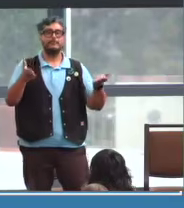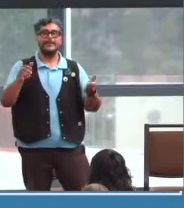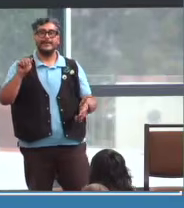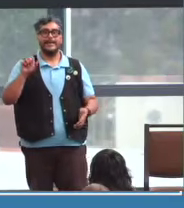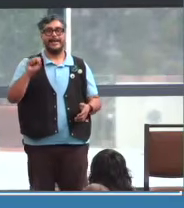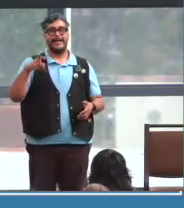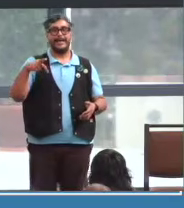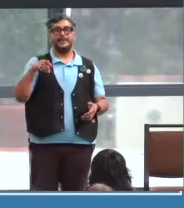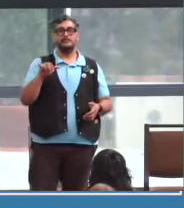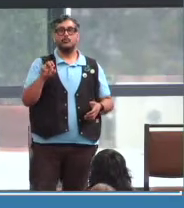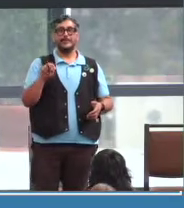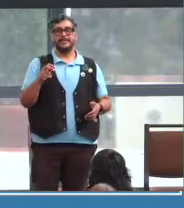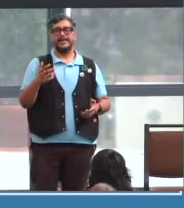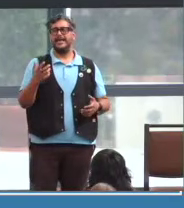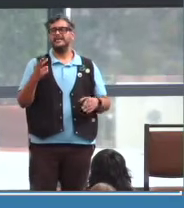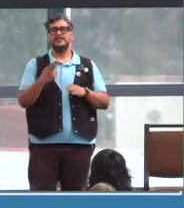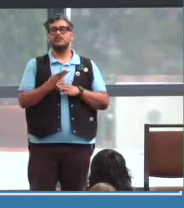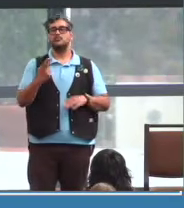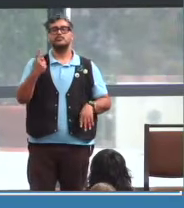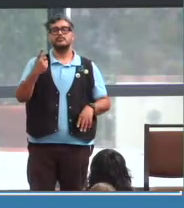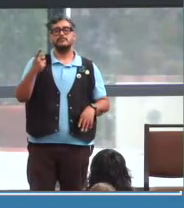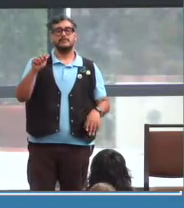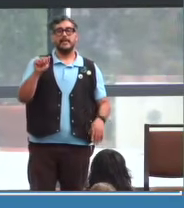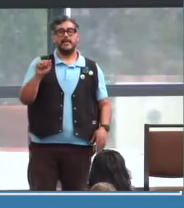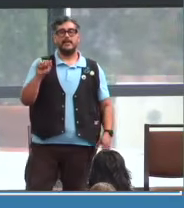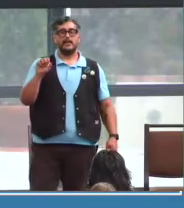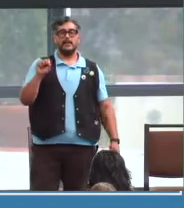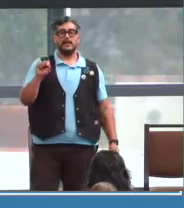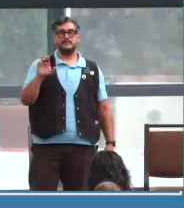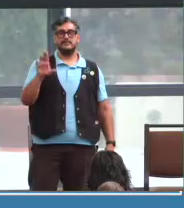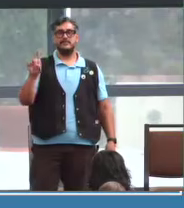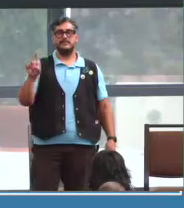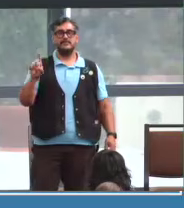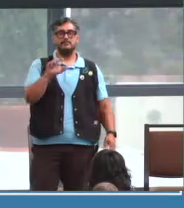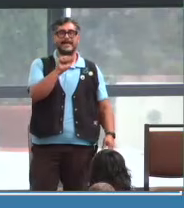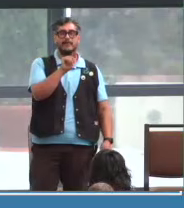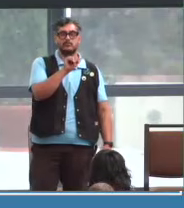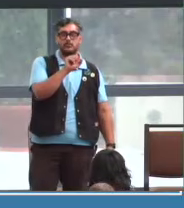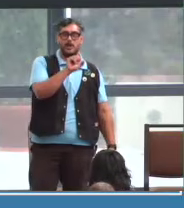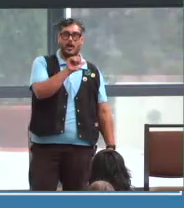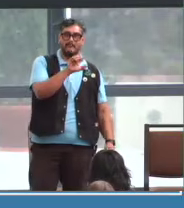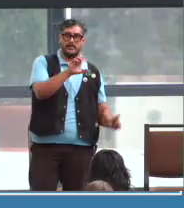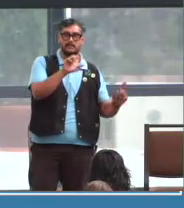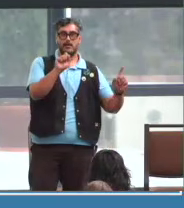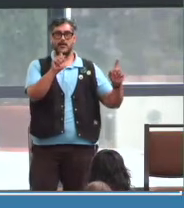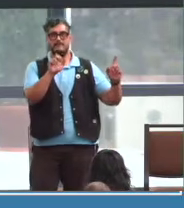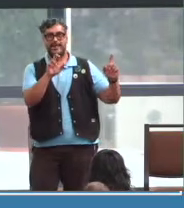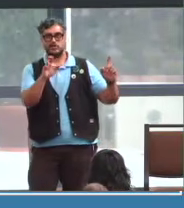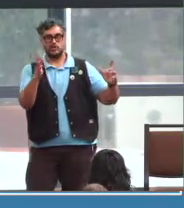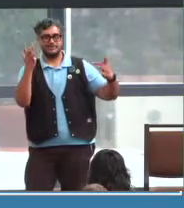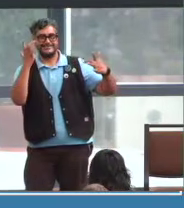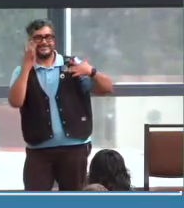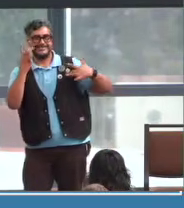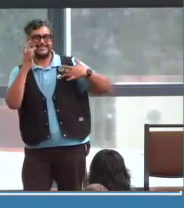aspirin. And we use something called the ASCVD, which stands for atherosclerotic cardiovascular disease. It's a